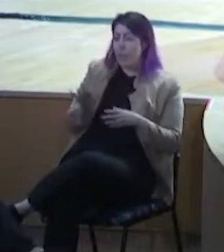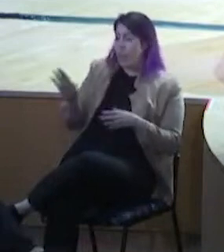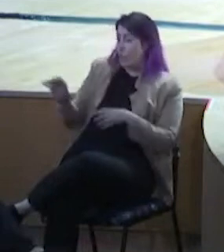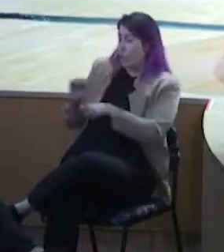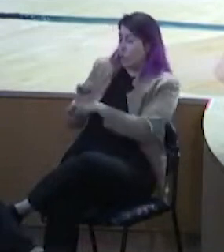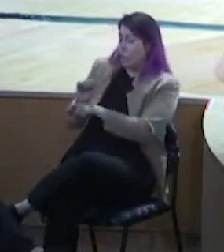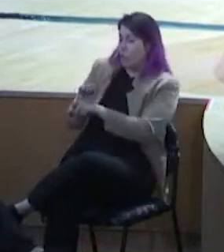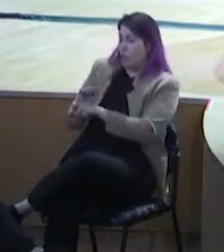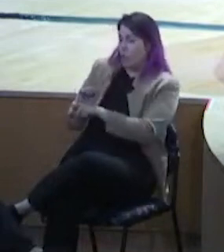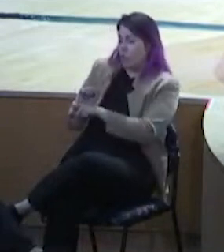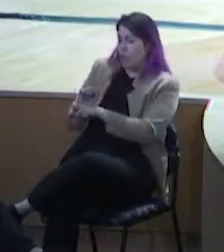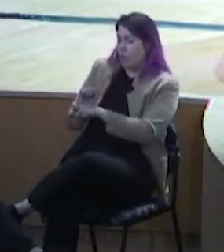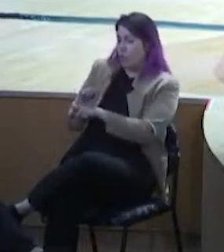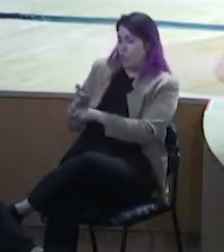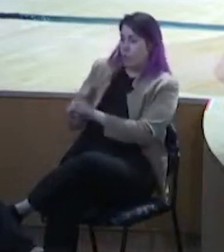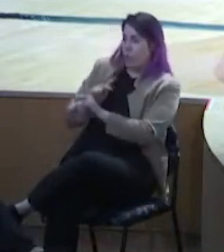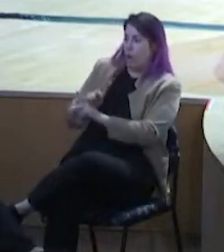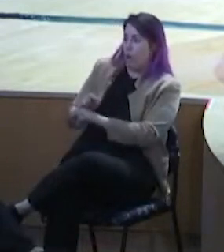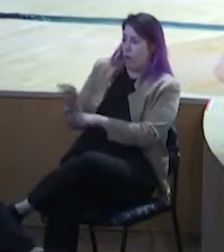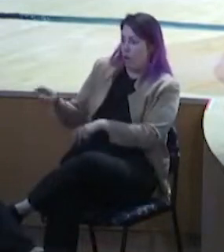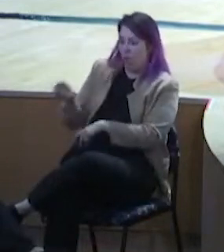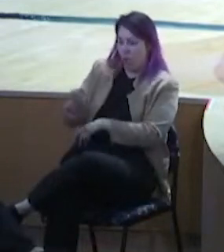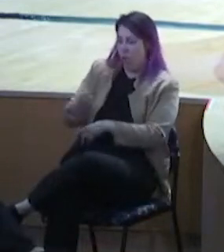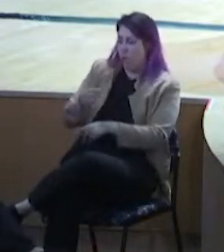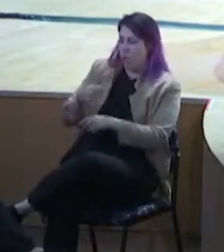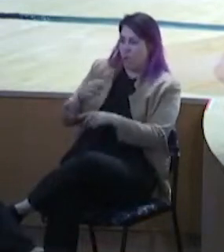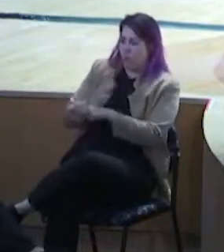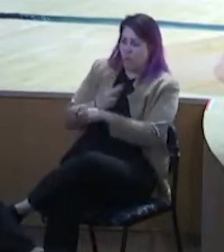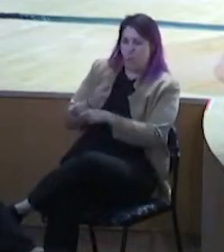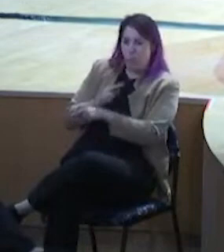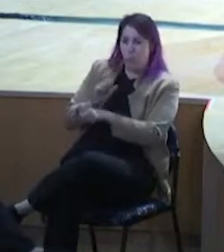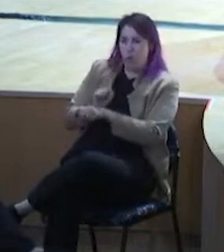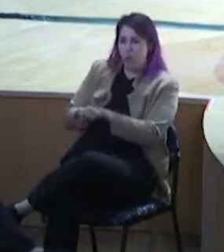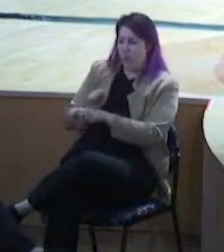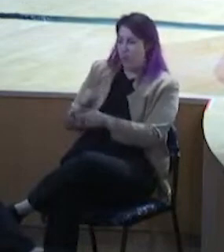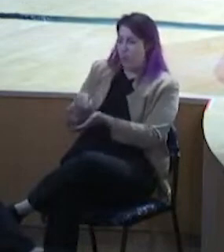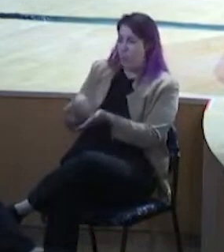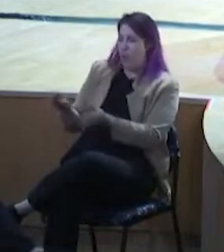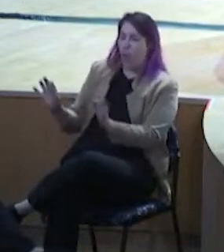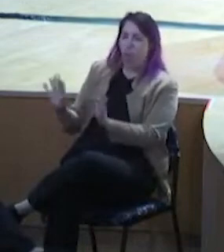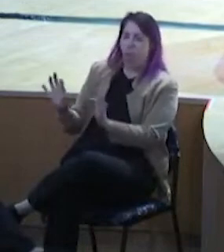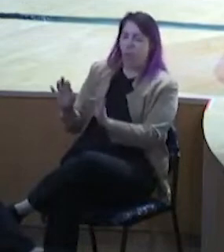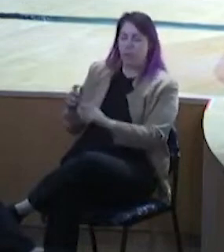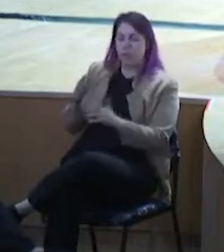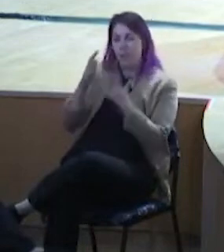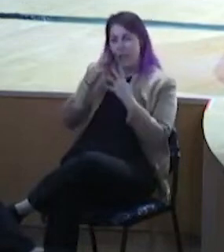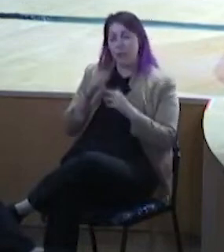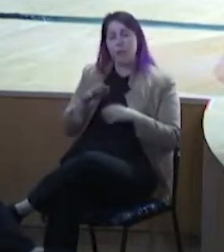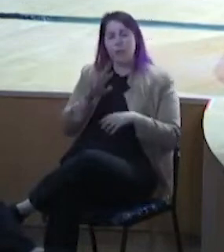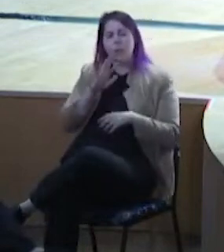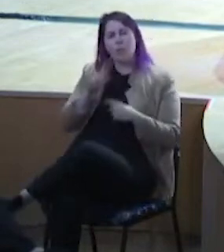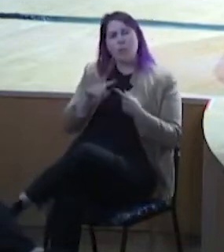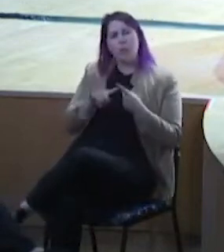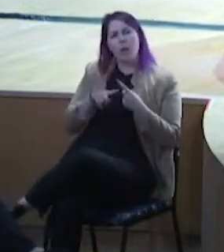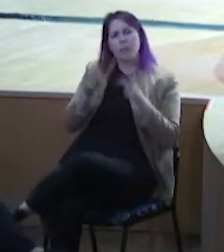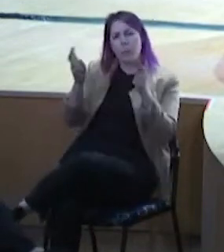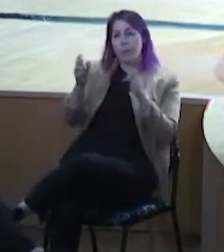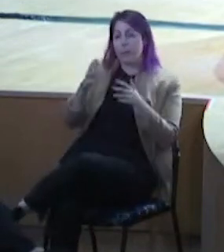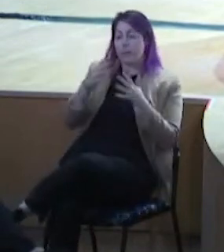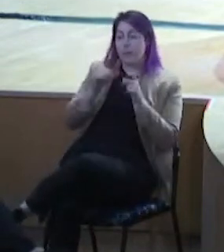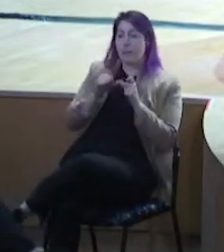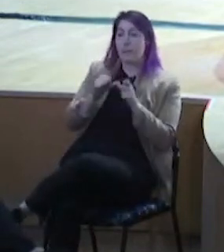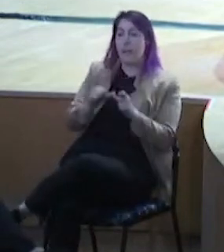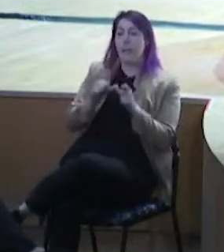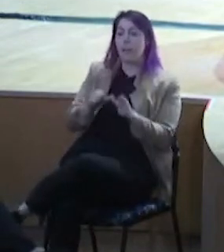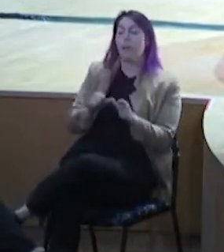work. It's really sad. And like when we talk about sustainable cities, Mexico City has a